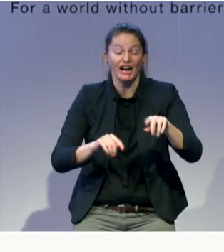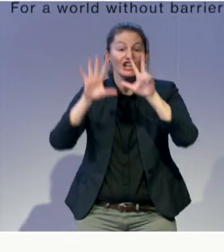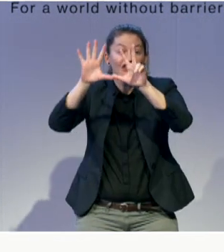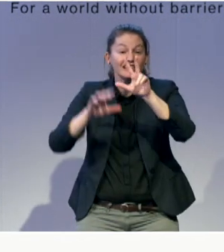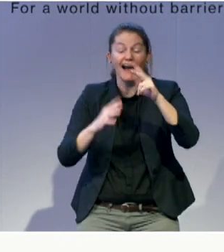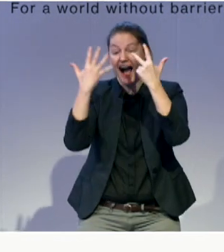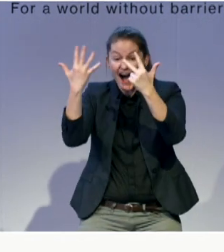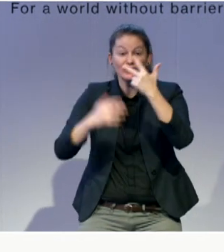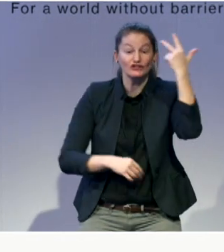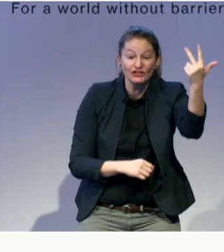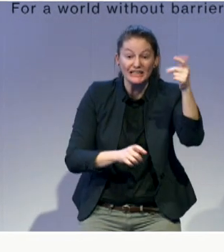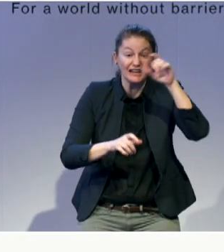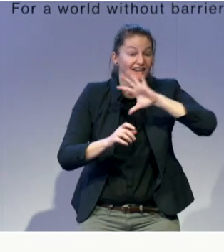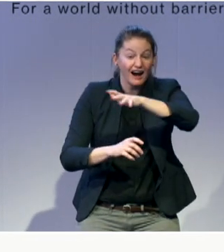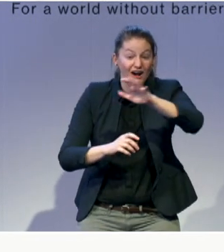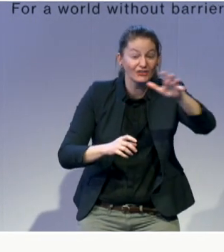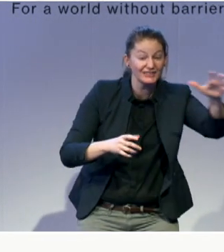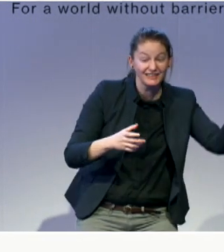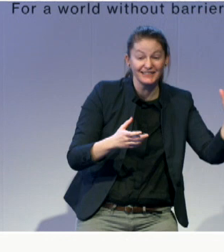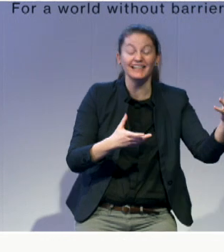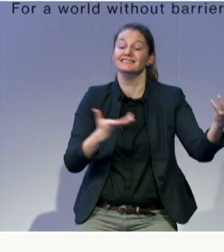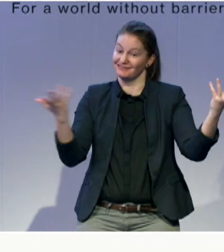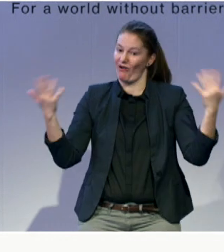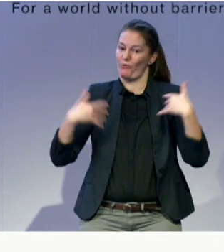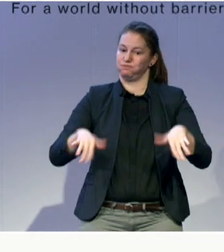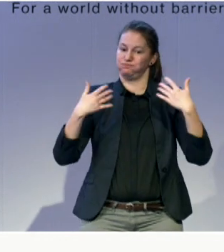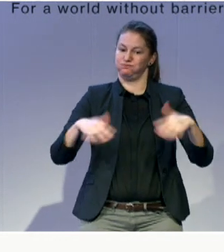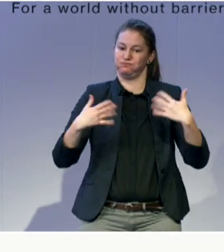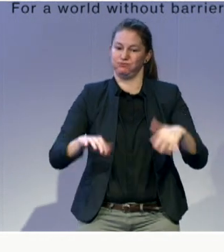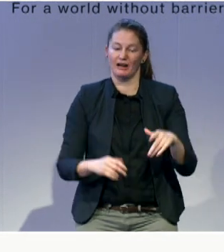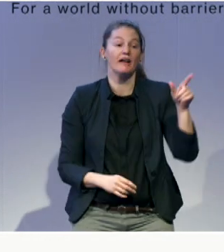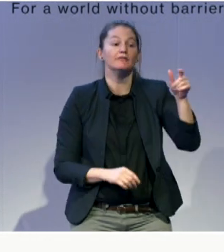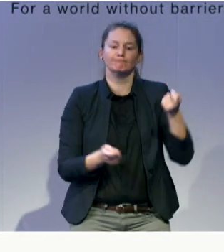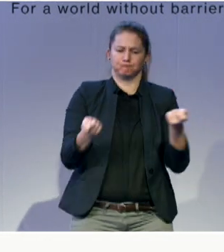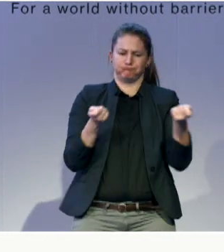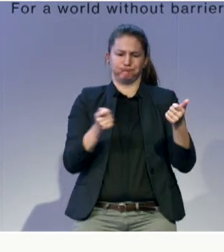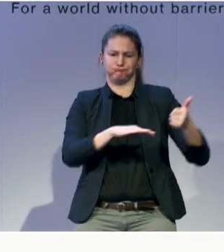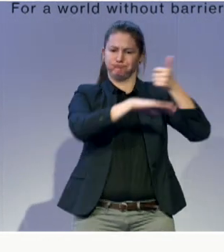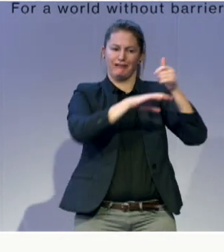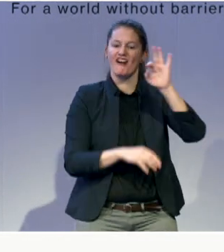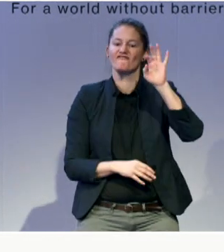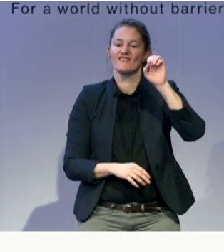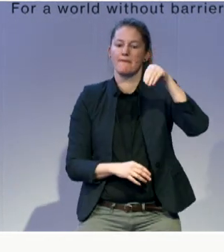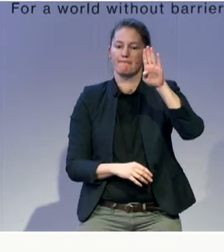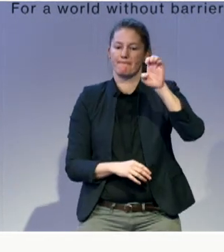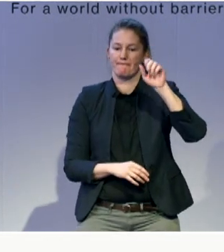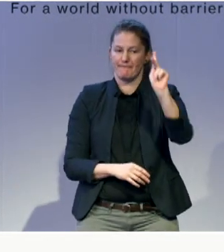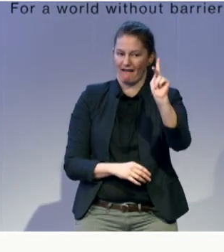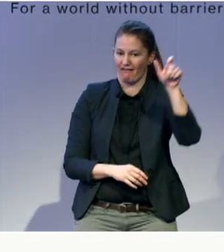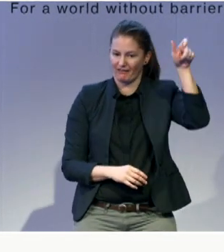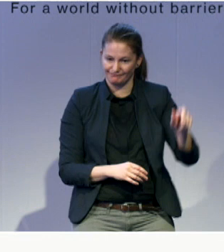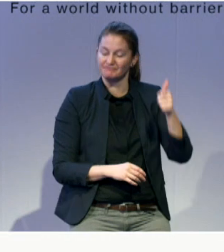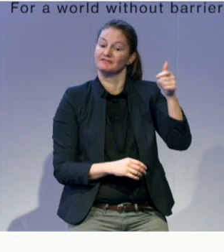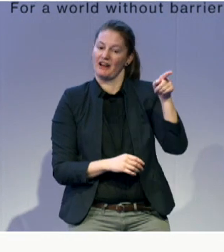Fembeck, the Zero Project is looking ahead to further implementation of the United Nations Convention on the Rights of Persons with